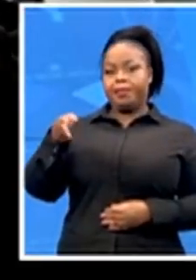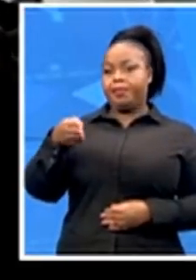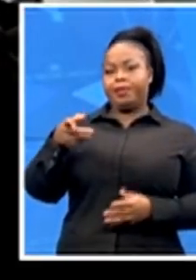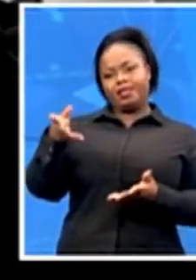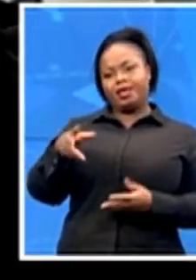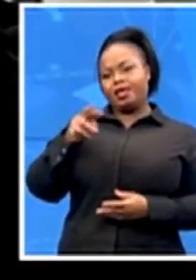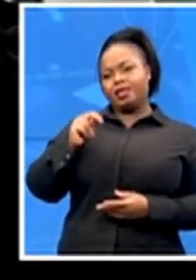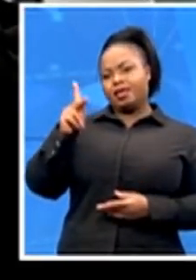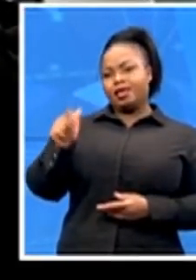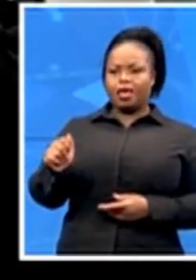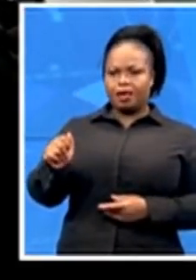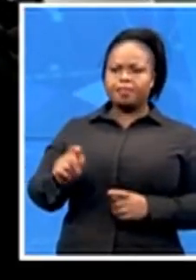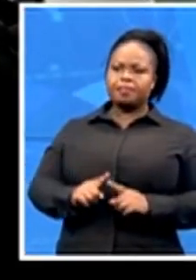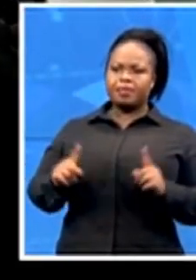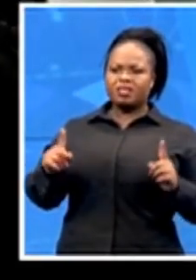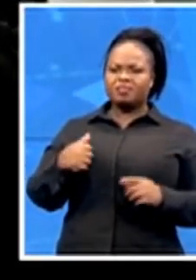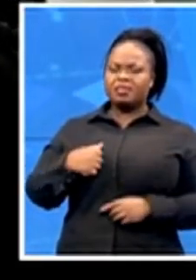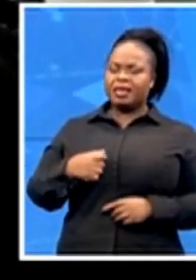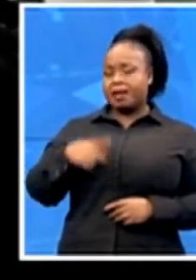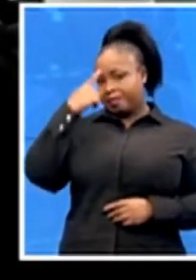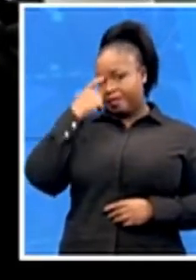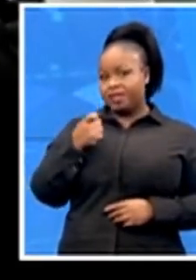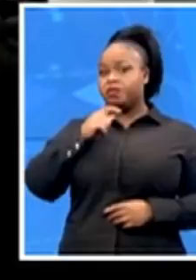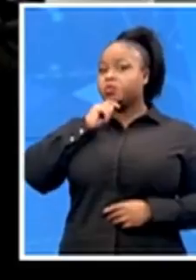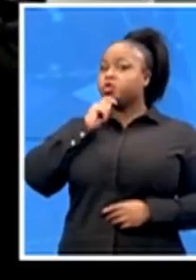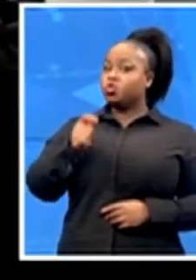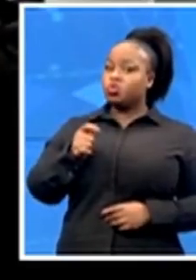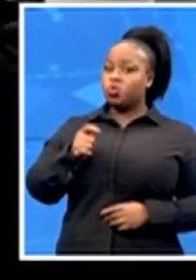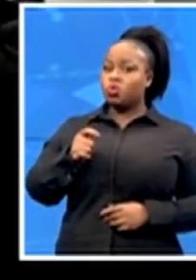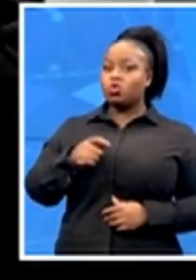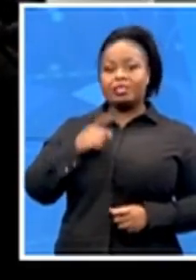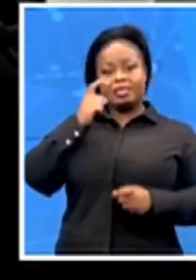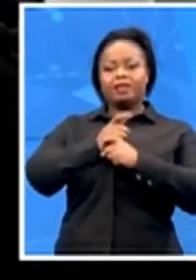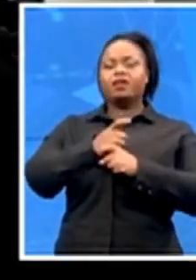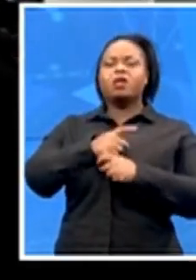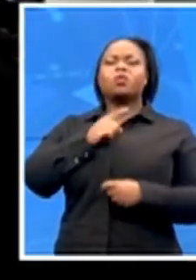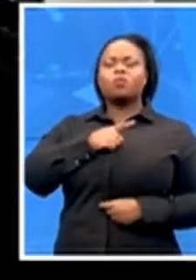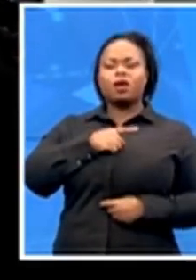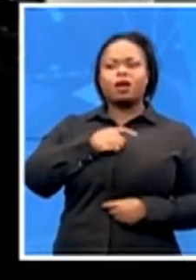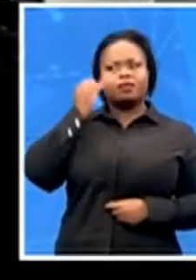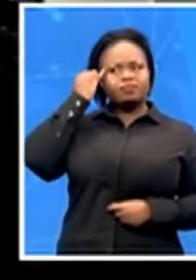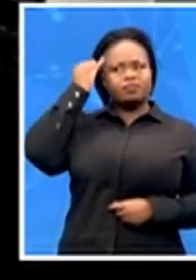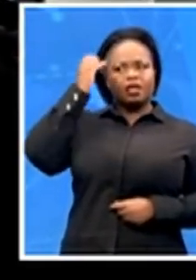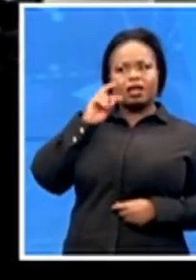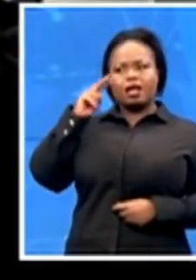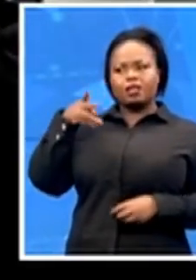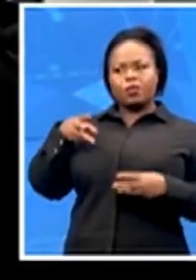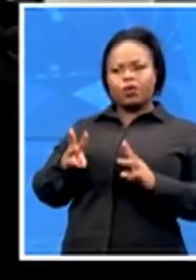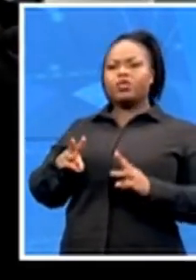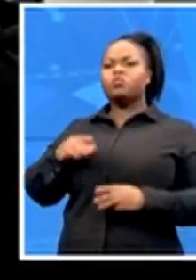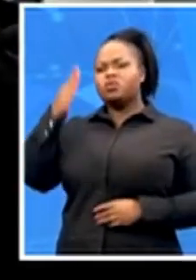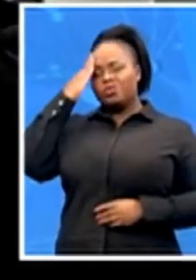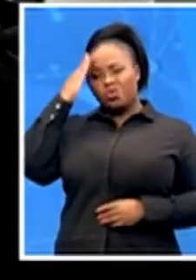tense for them to deploy other assets that we know that are confrontational. And I think